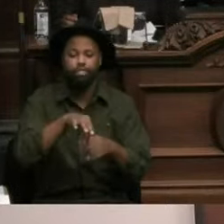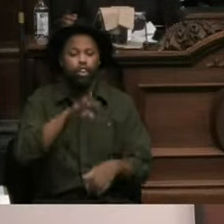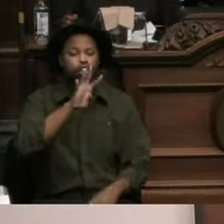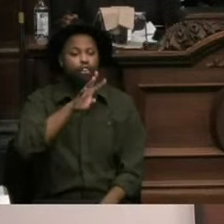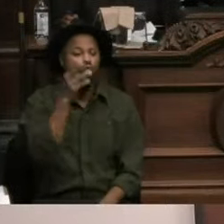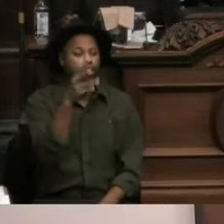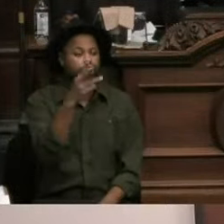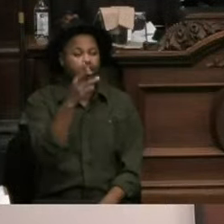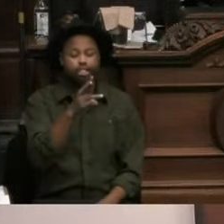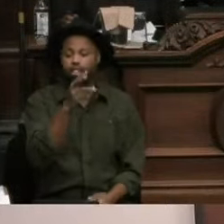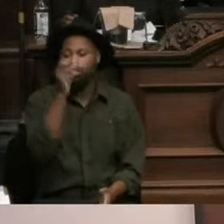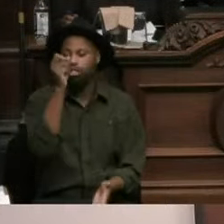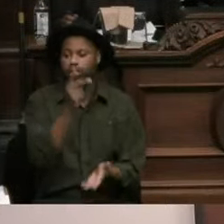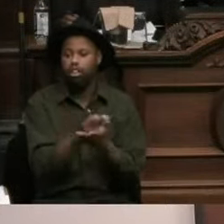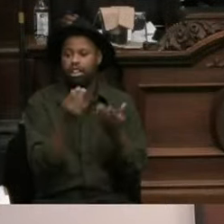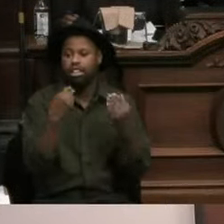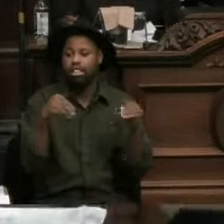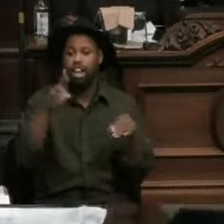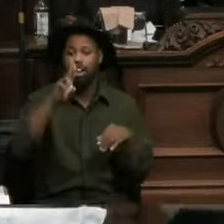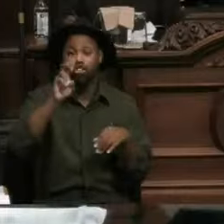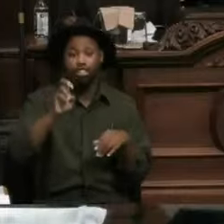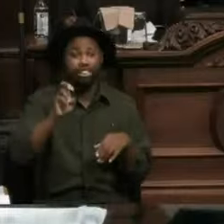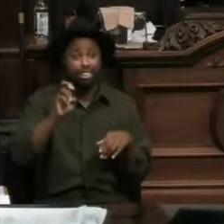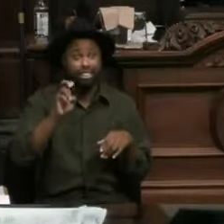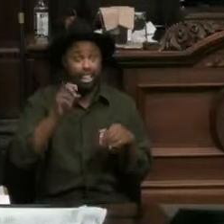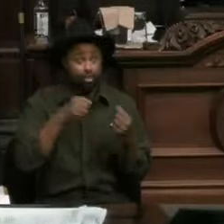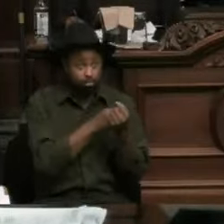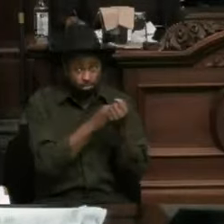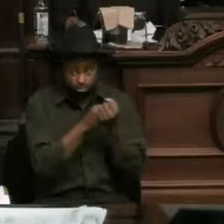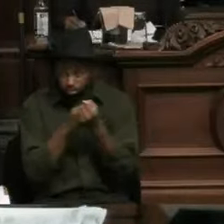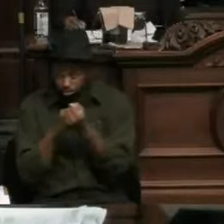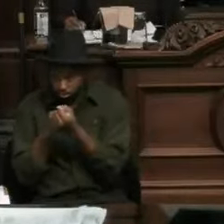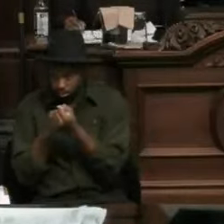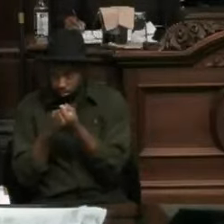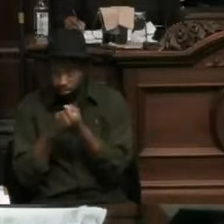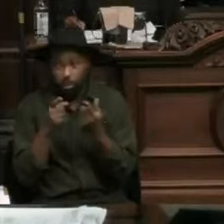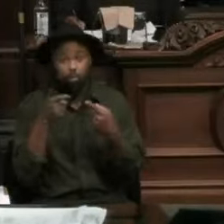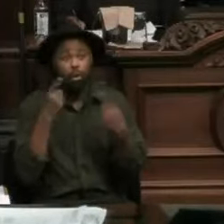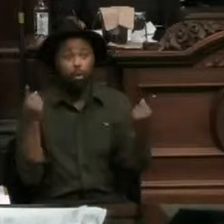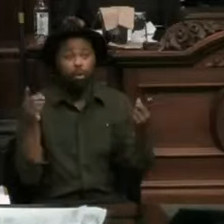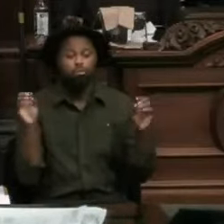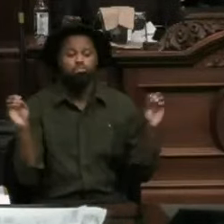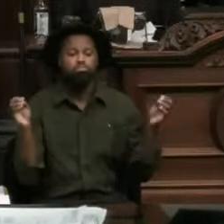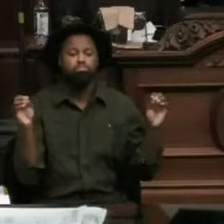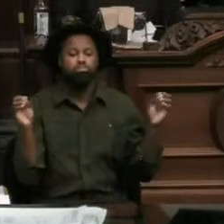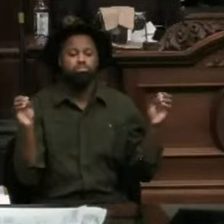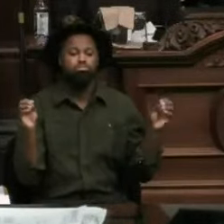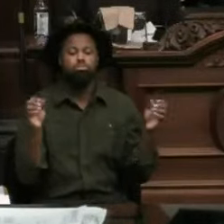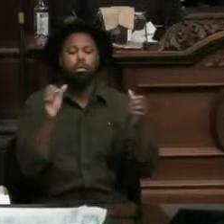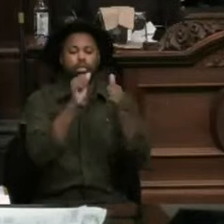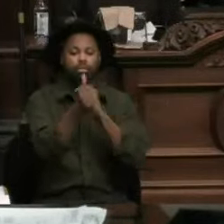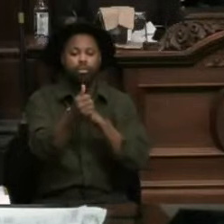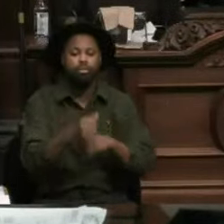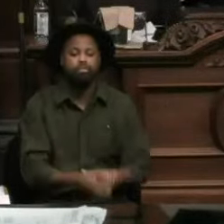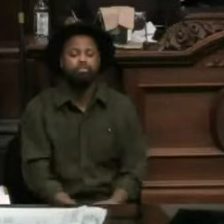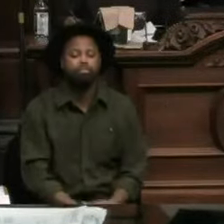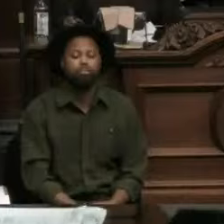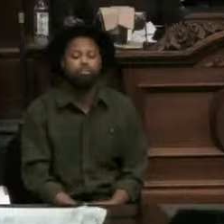416, authorizing the sale of real estate. All in favor, please say aye. Aye. Aye. Any opposed? Motion carries.